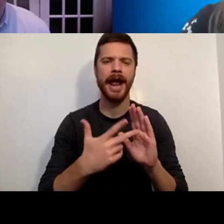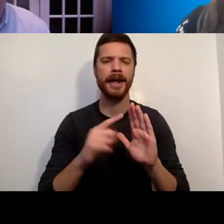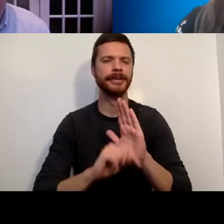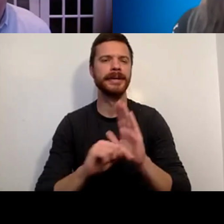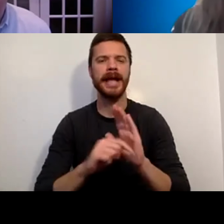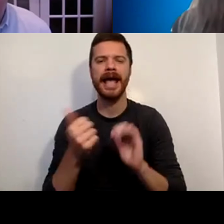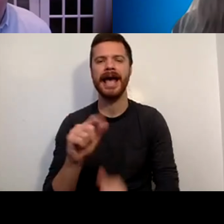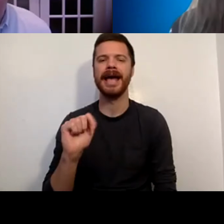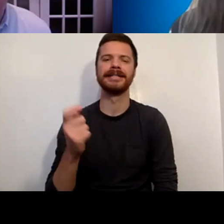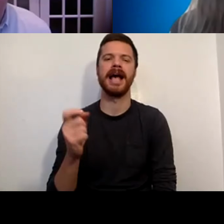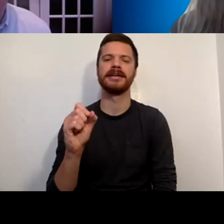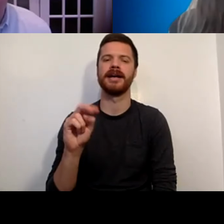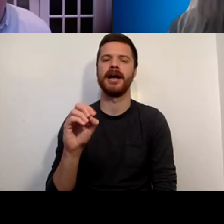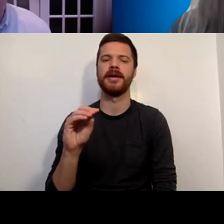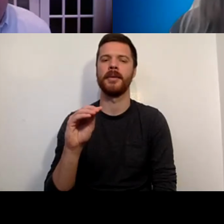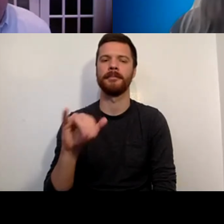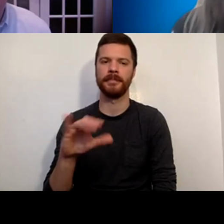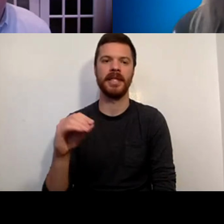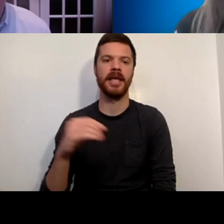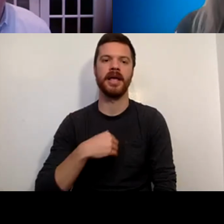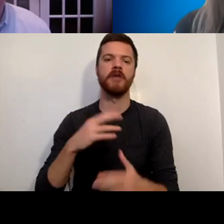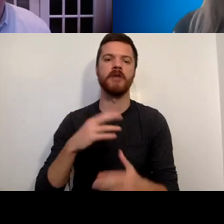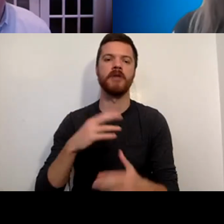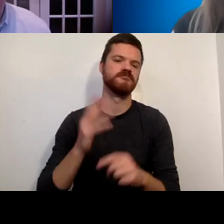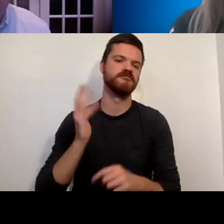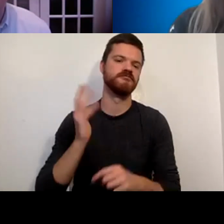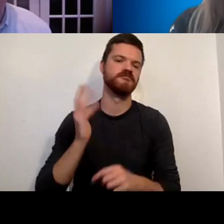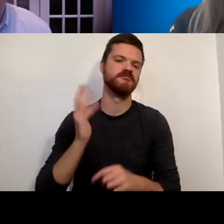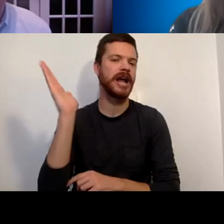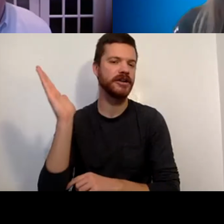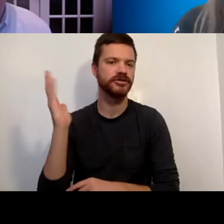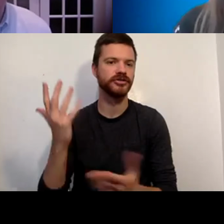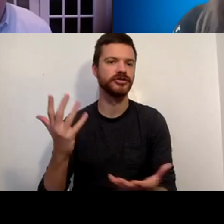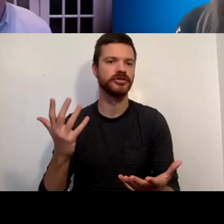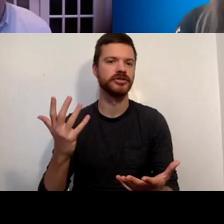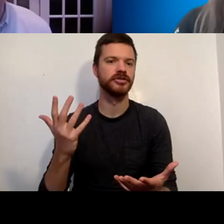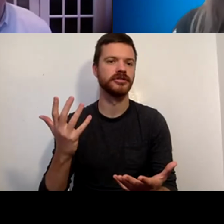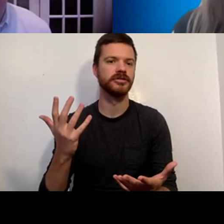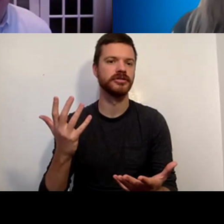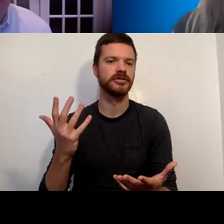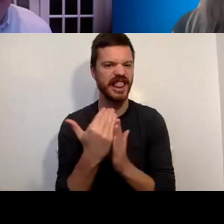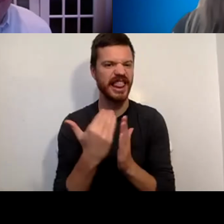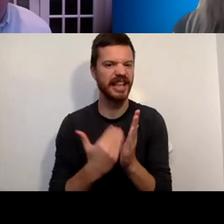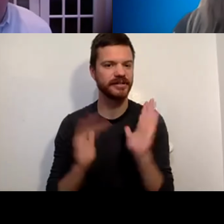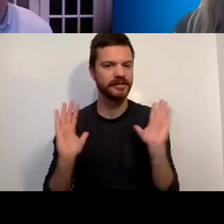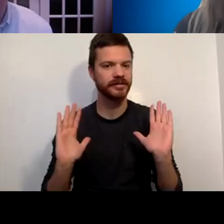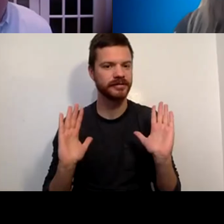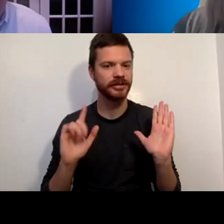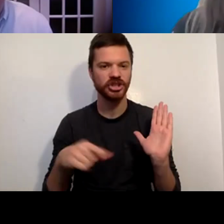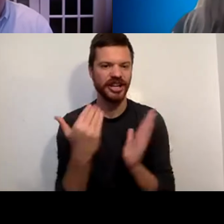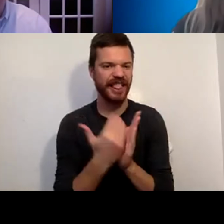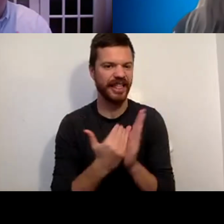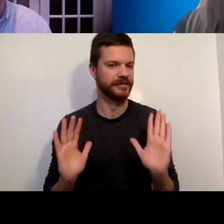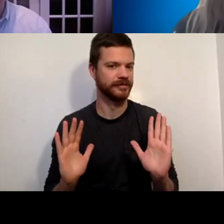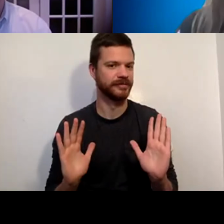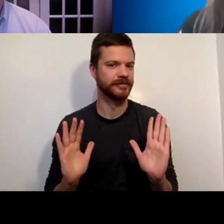but I've said in previous presentations that they're just stinking lists of strategies. So like